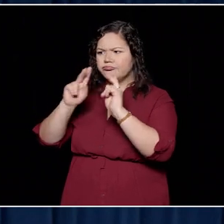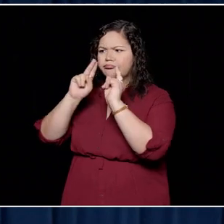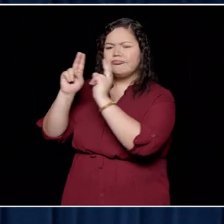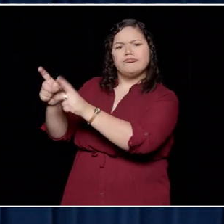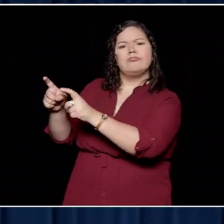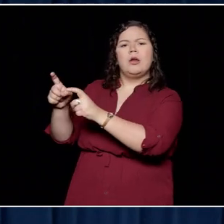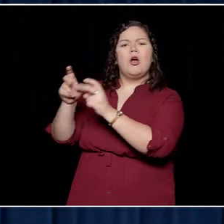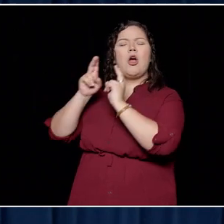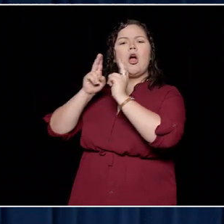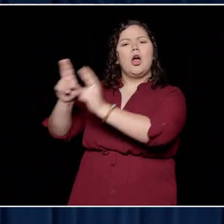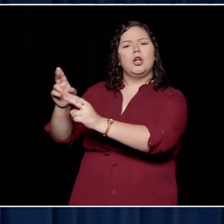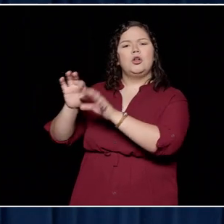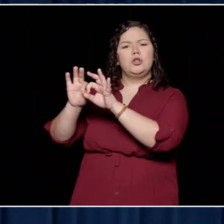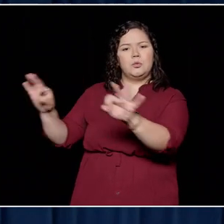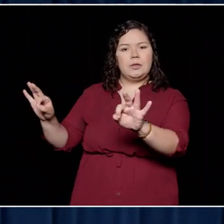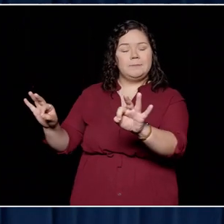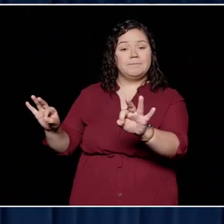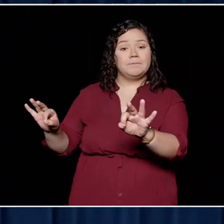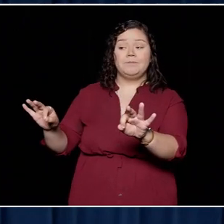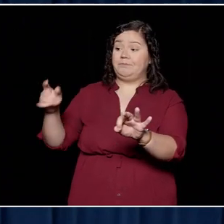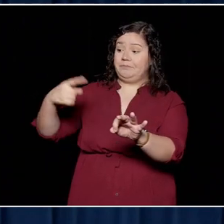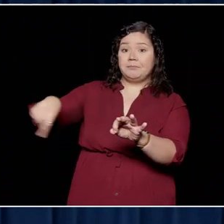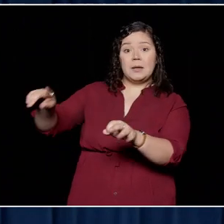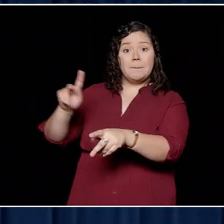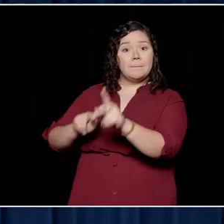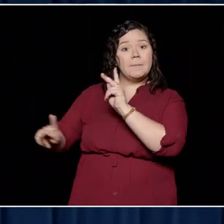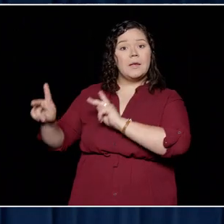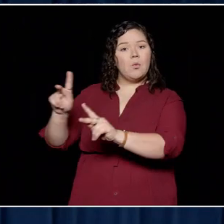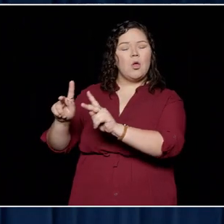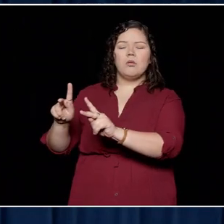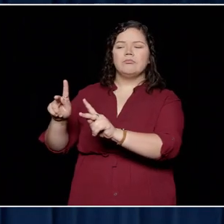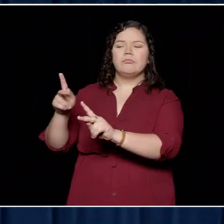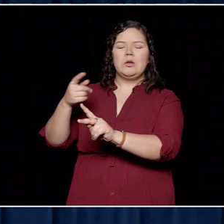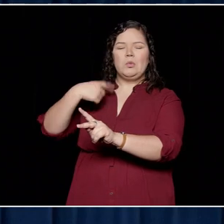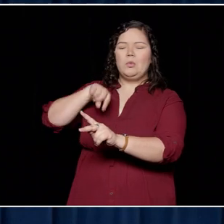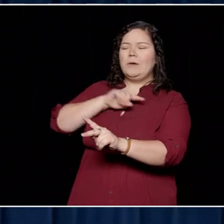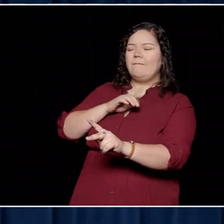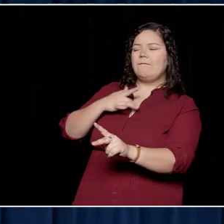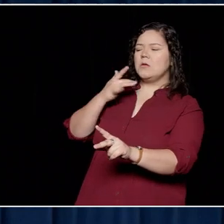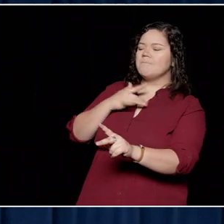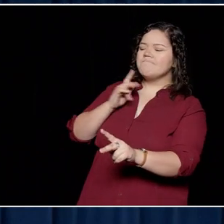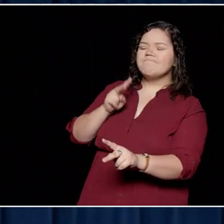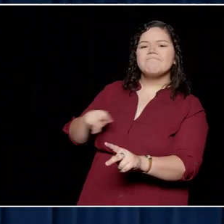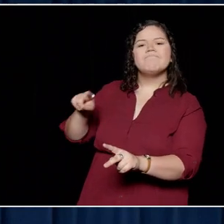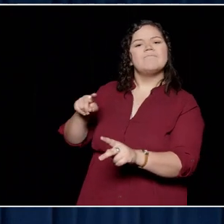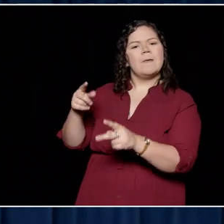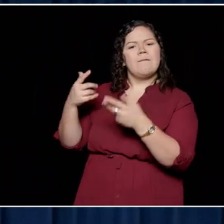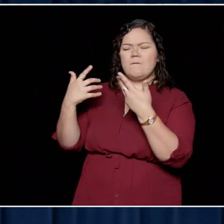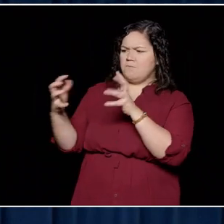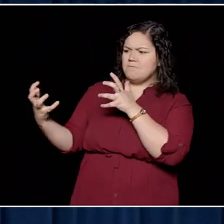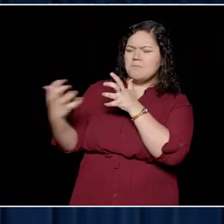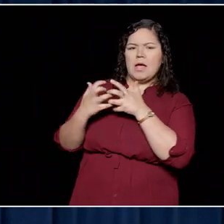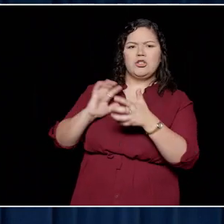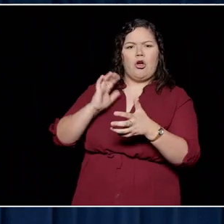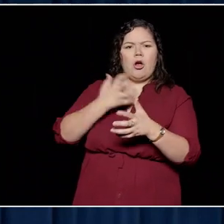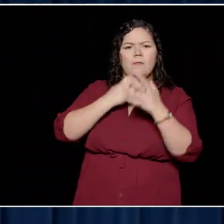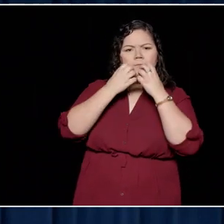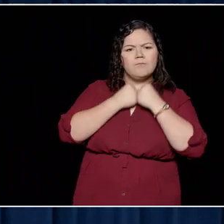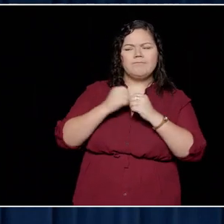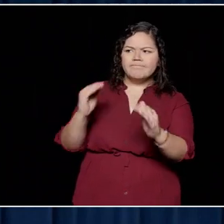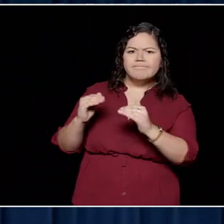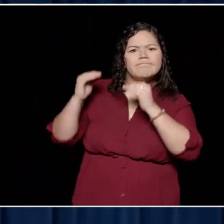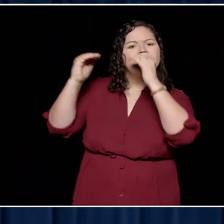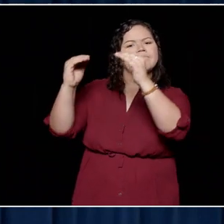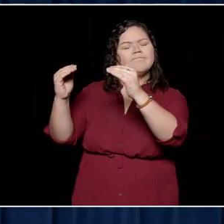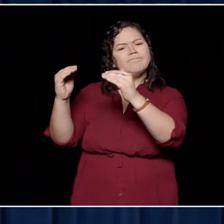degrees. These individuals, in the opinion of the university community, have fit the criteria of excellence and